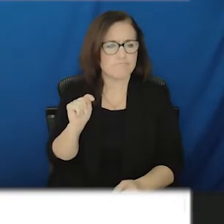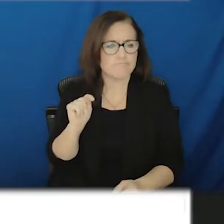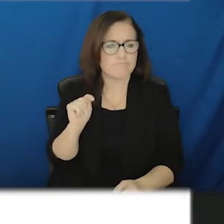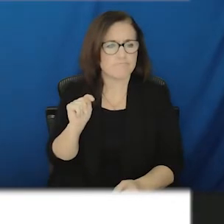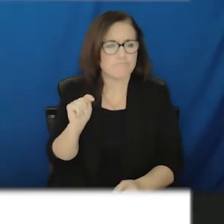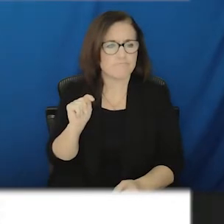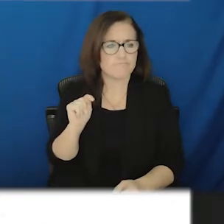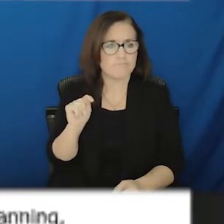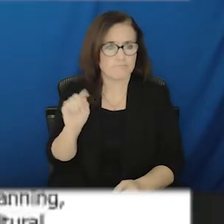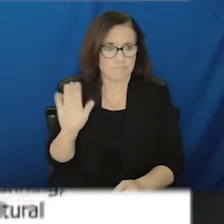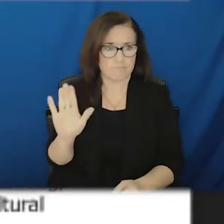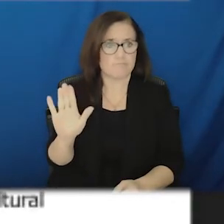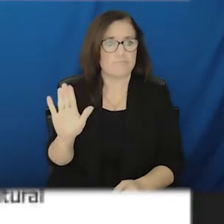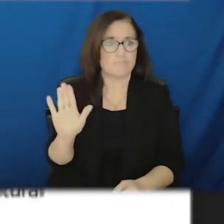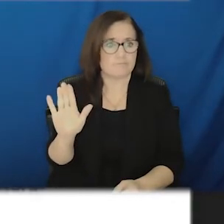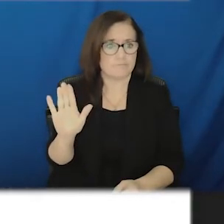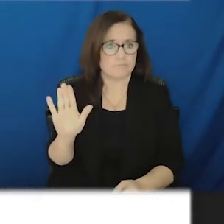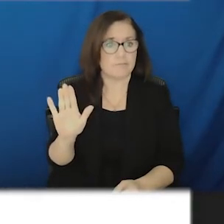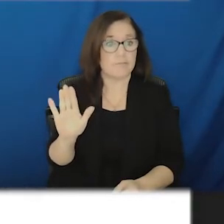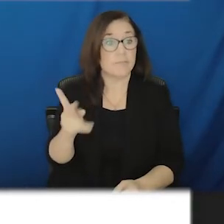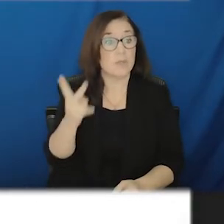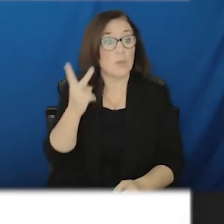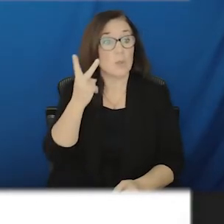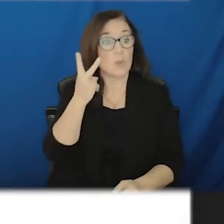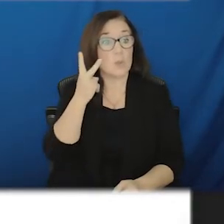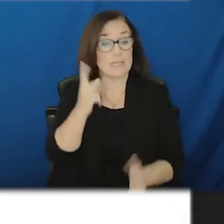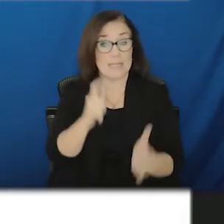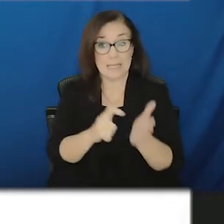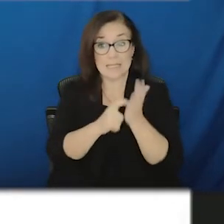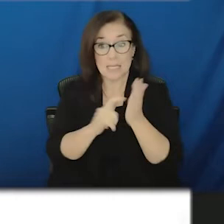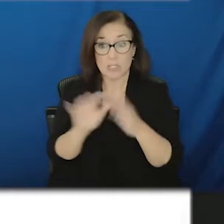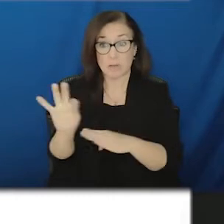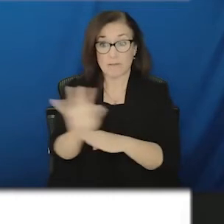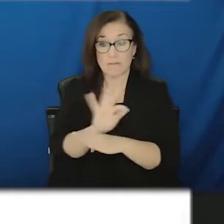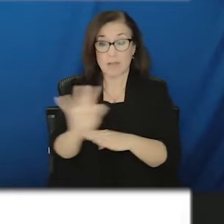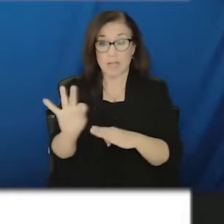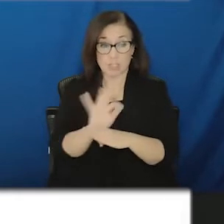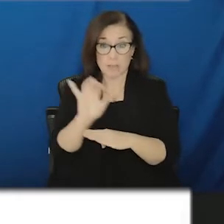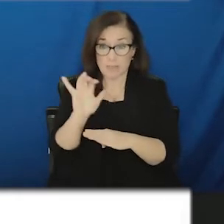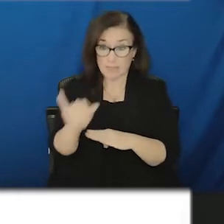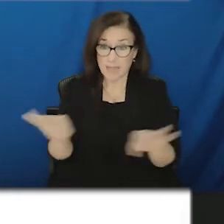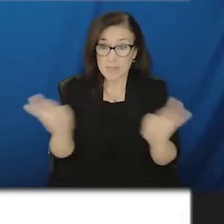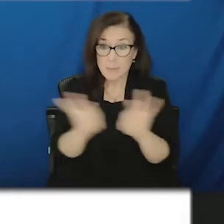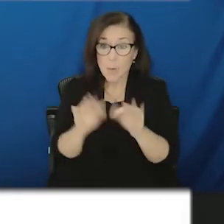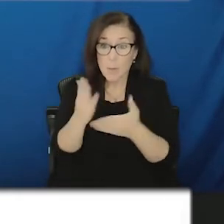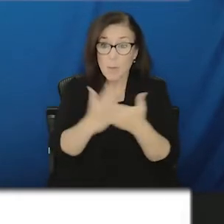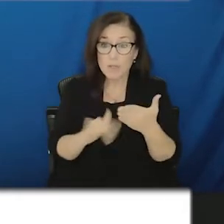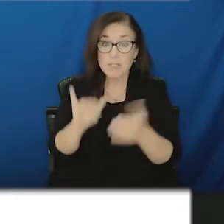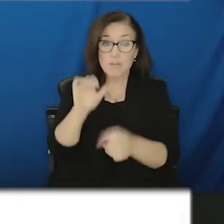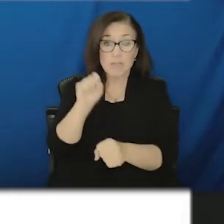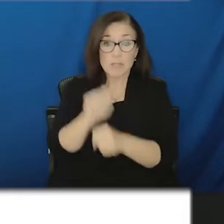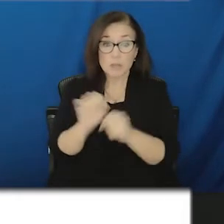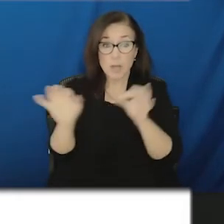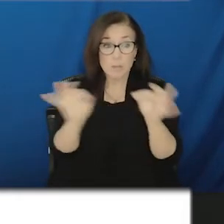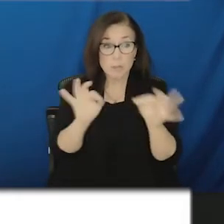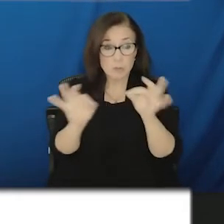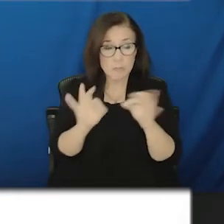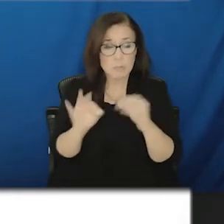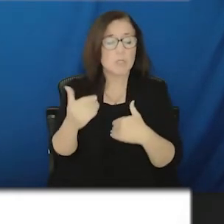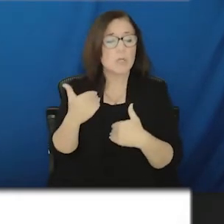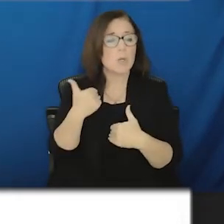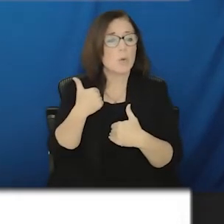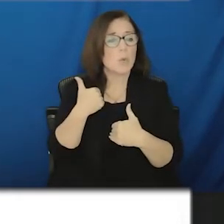notice under essential functions, which is an important part of a job description, we have some theme areas under